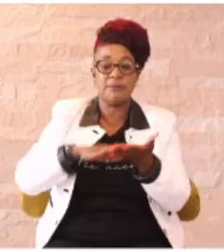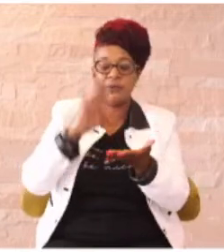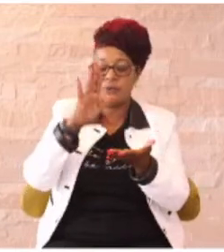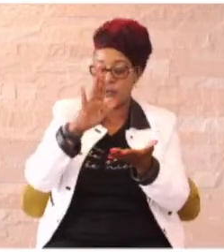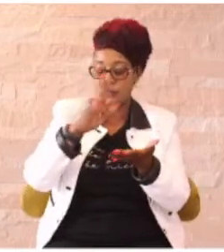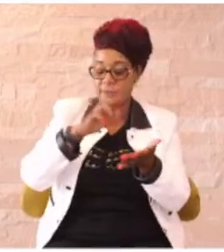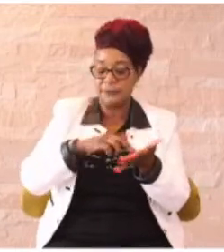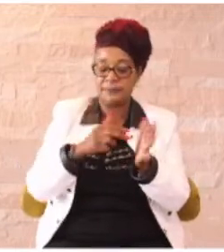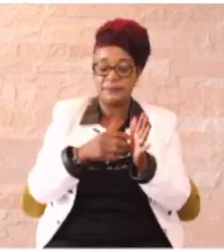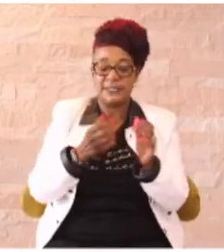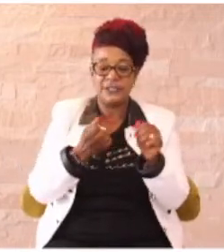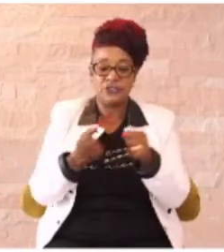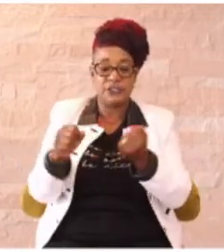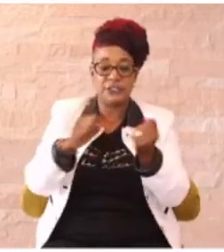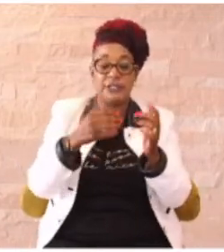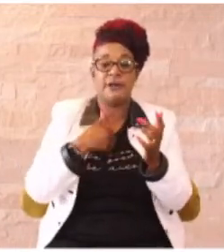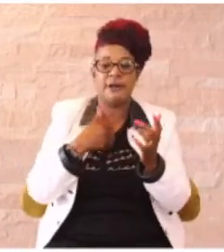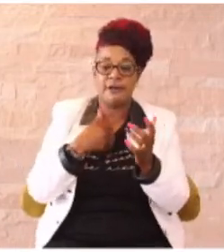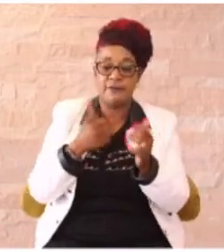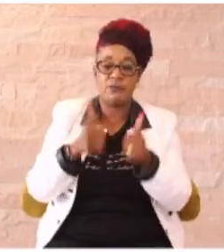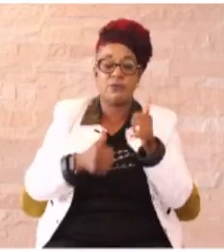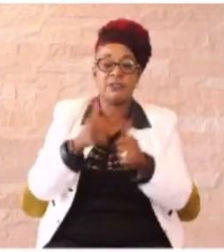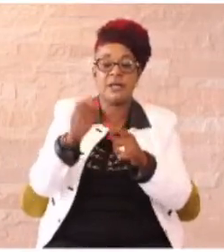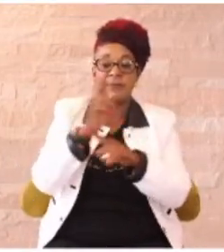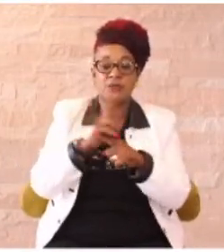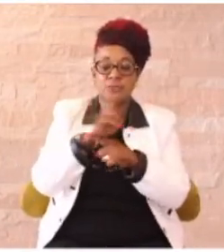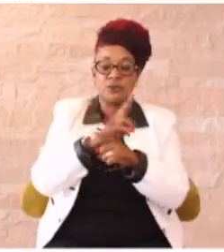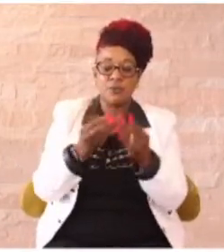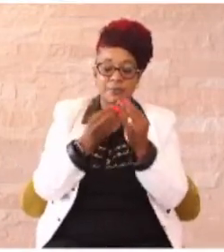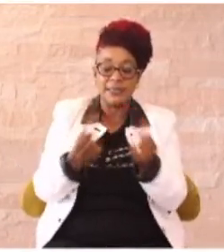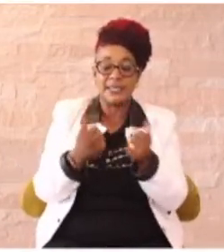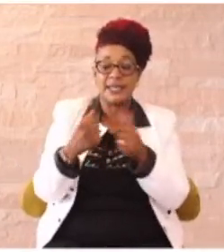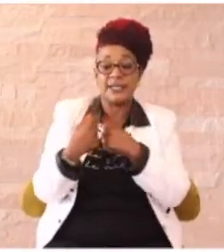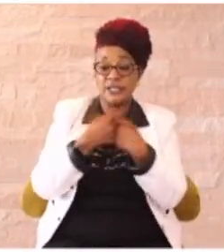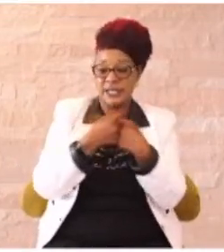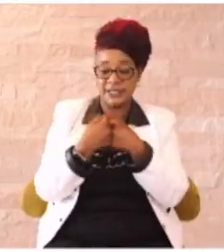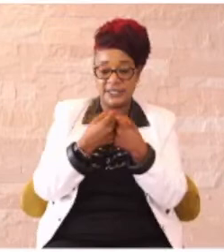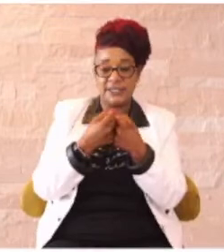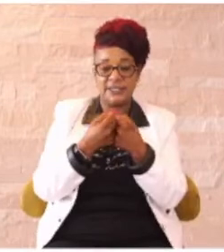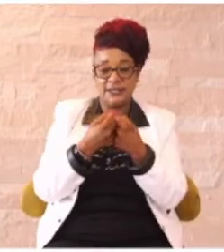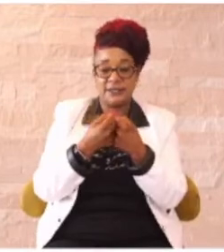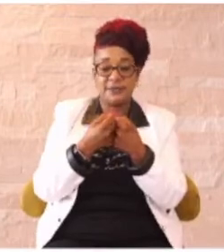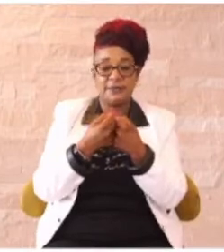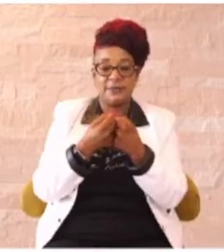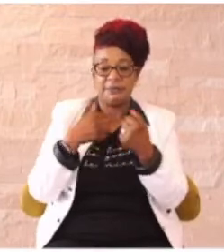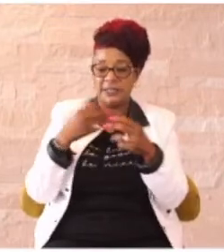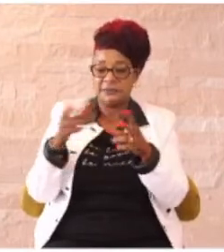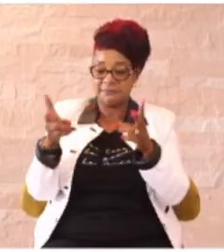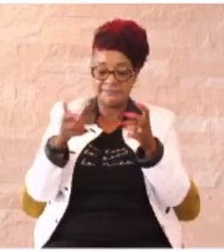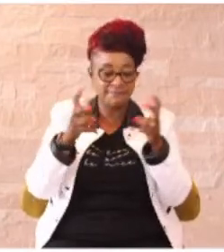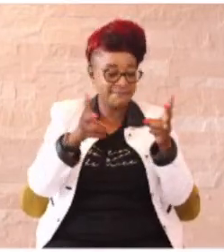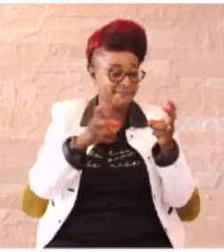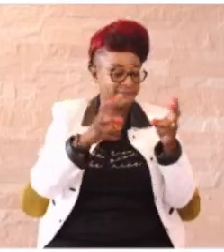are strategies that are being used to mitigate some of those challenges, and I am picking them. We are going to